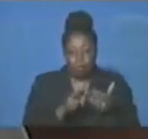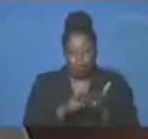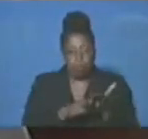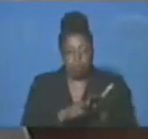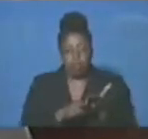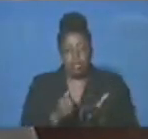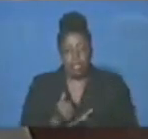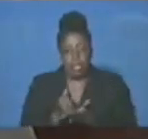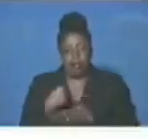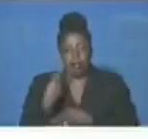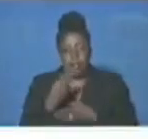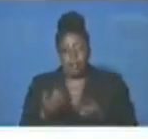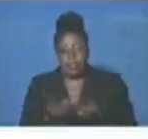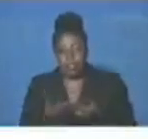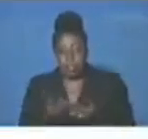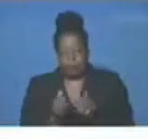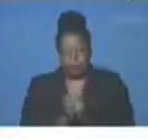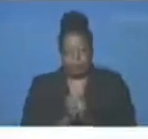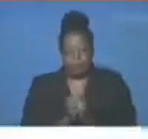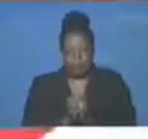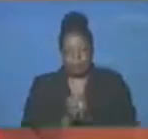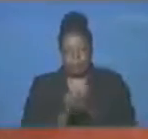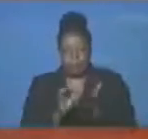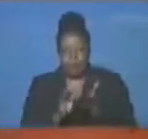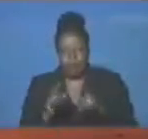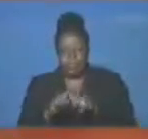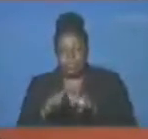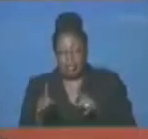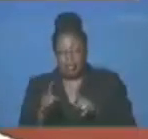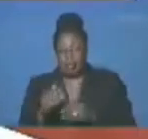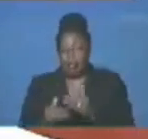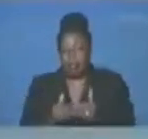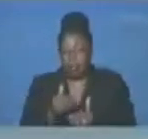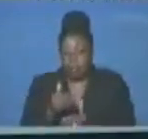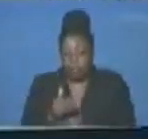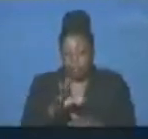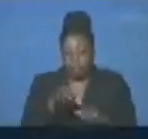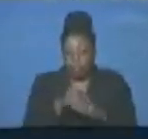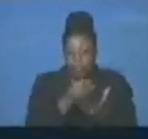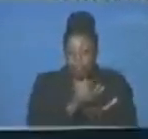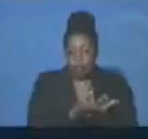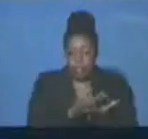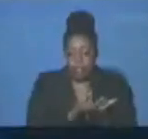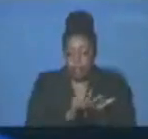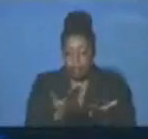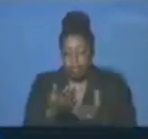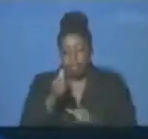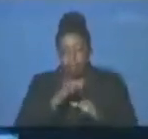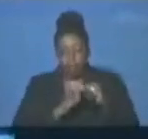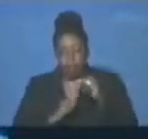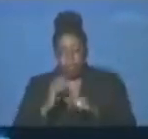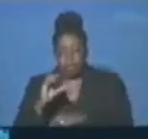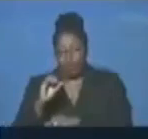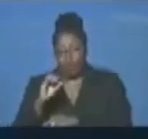easier electronically. Auditors abide by several different processes, including financial, performance, compliance, and